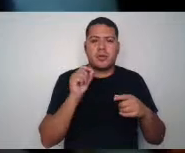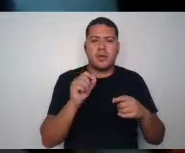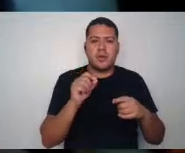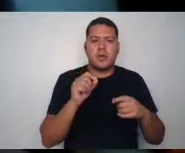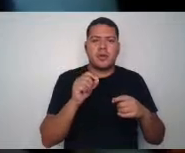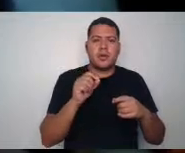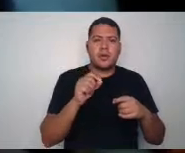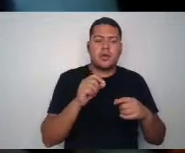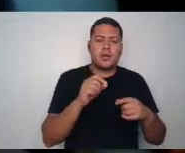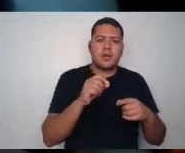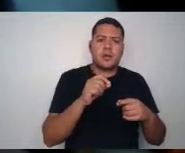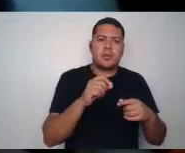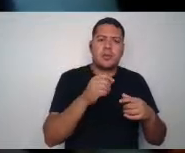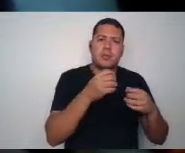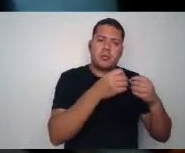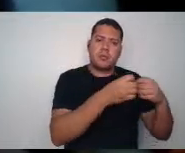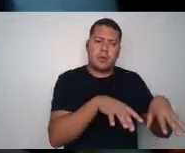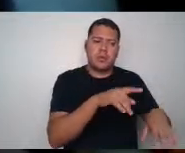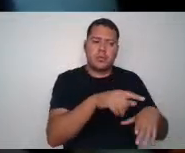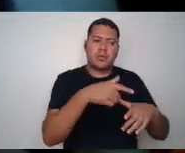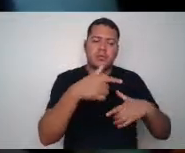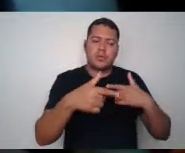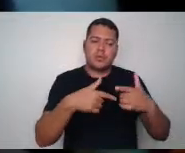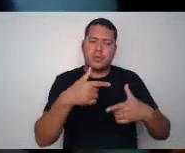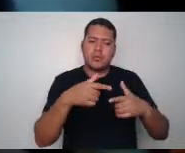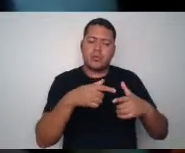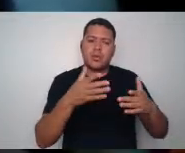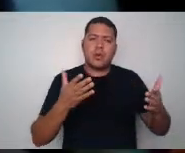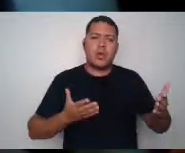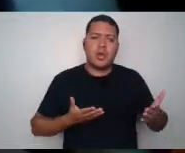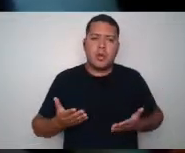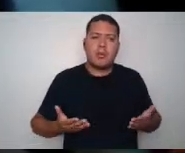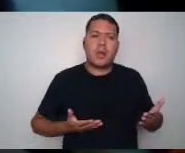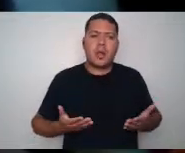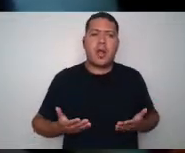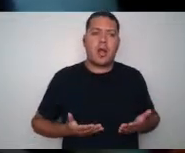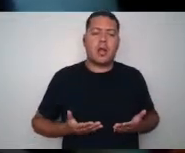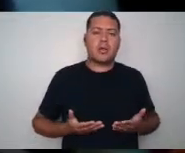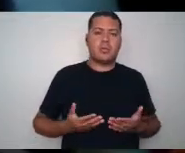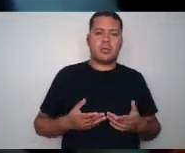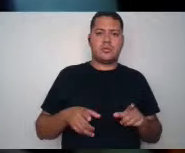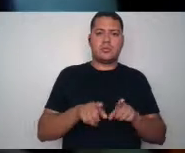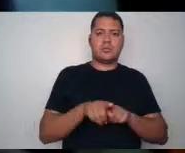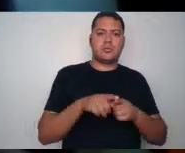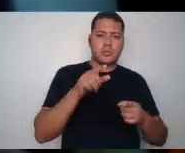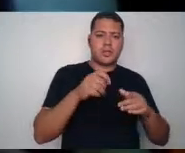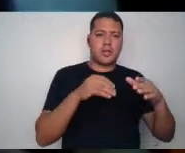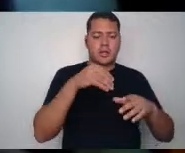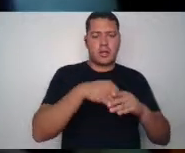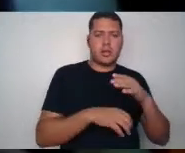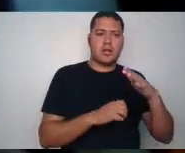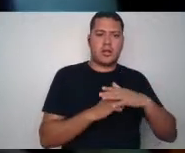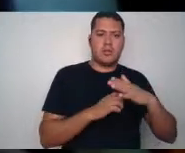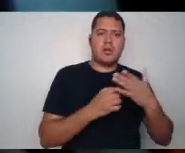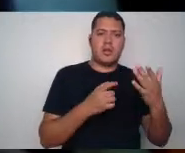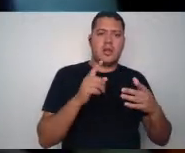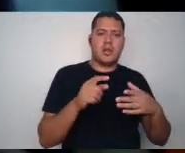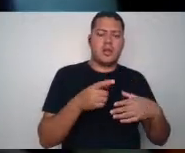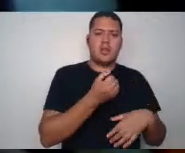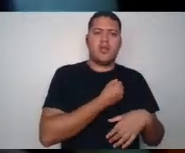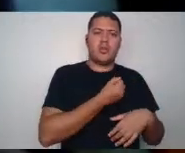these affect the behavior of the employee and the managing of the employees. And